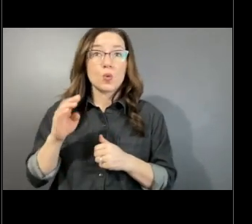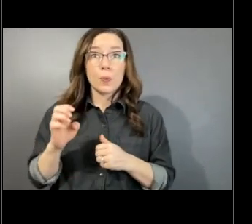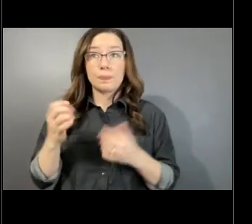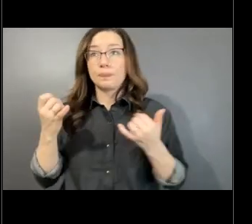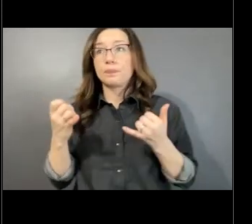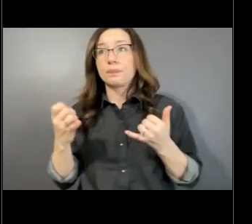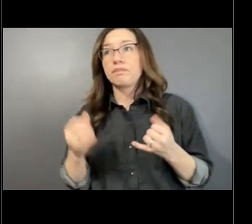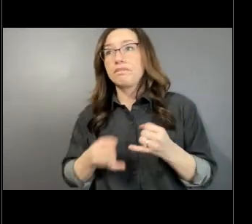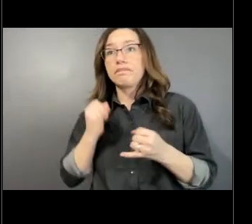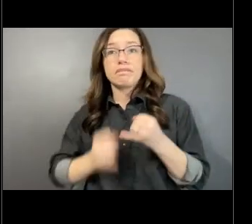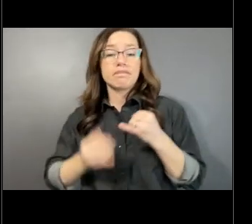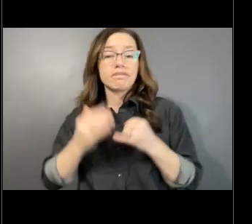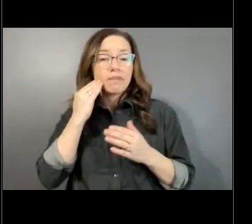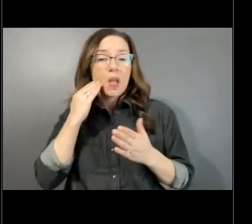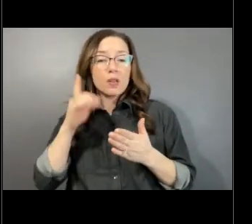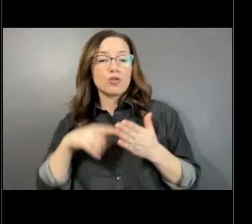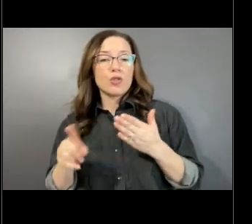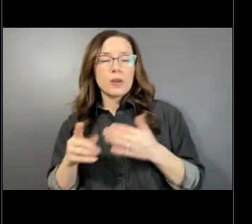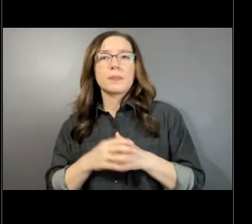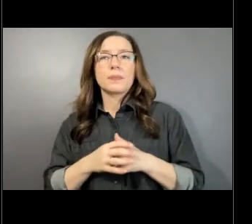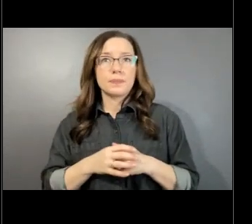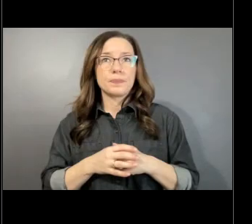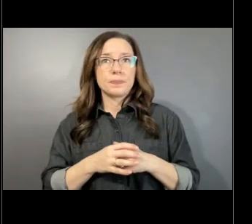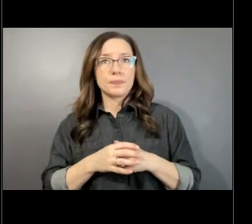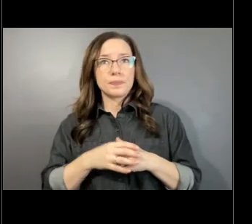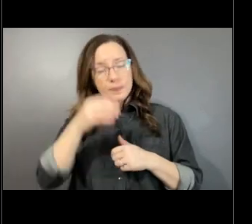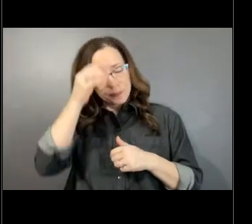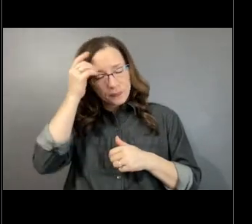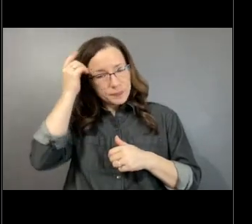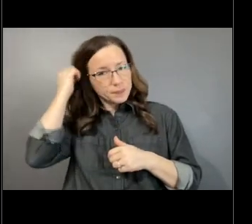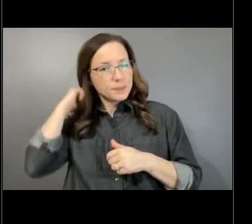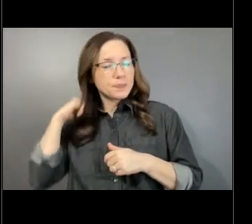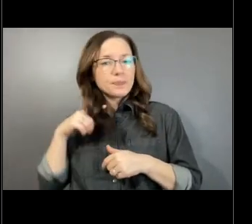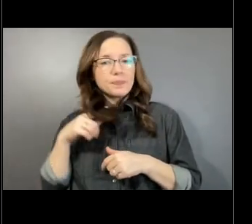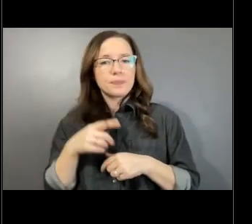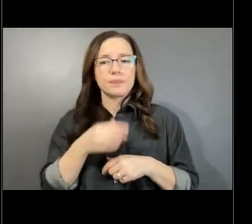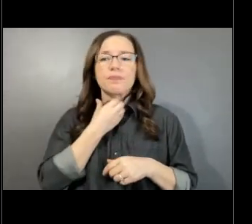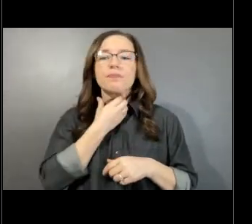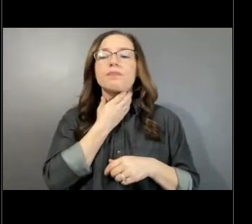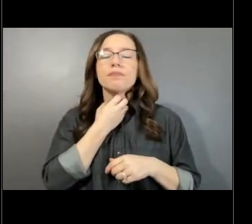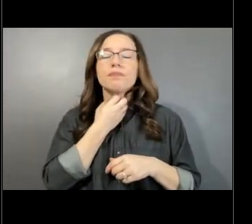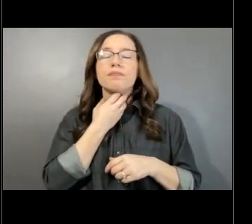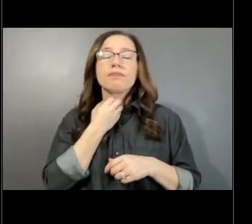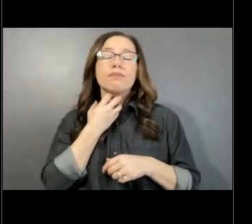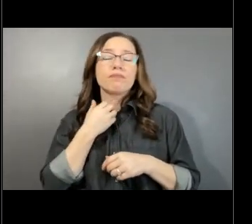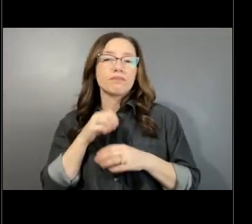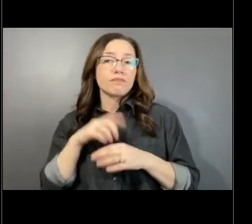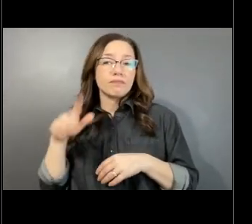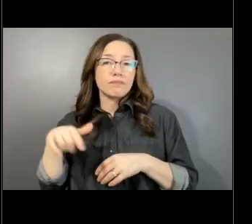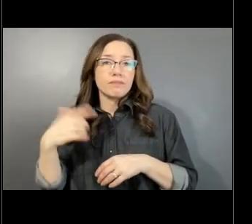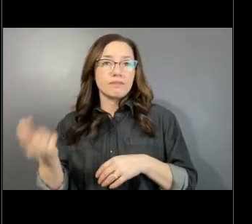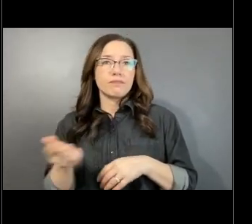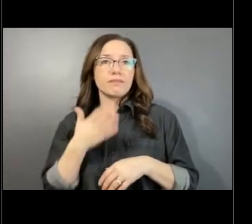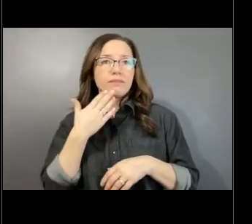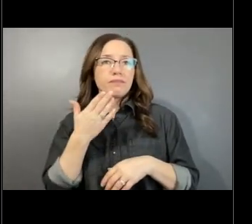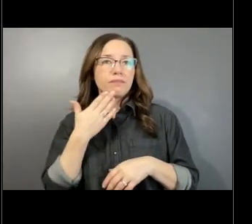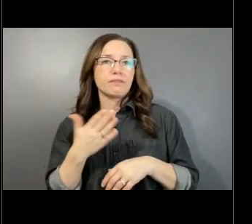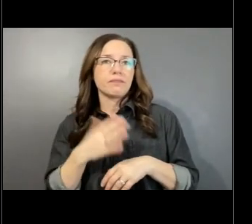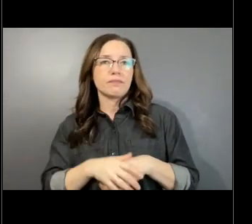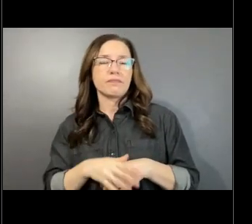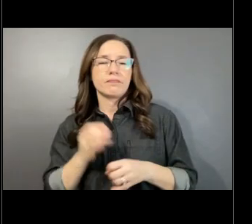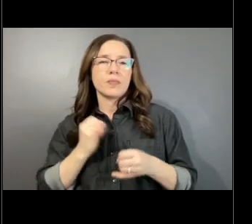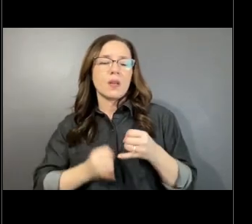our last knowledge check. And so I'm going to send it over to you. Thank you, Crystal. Our final